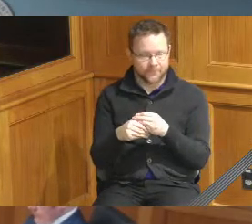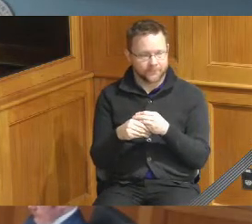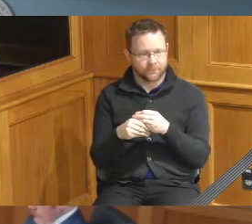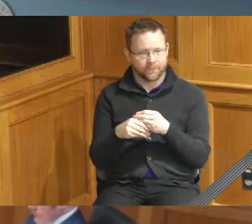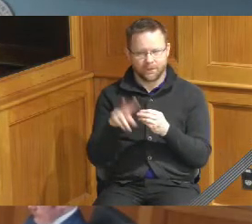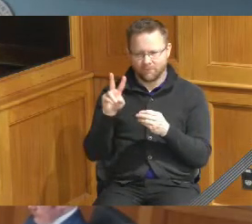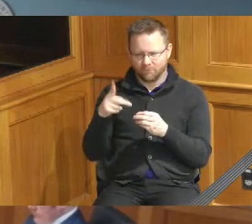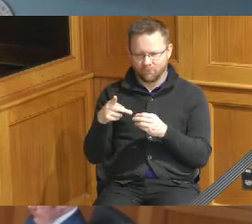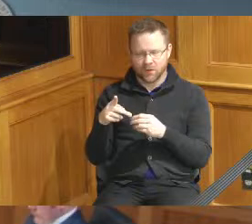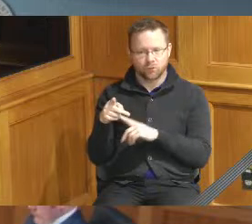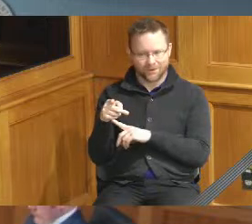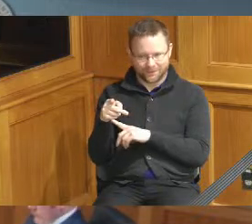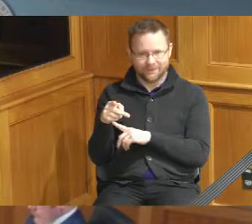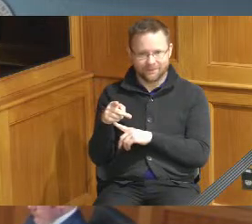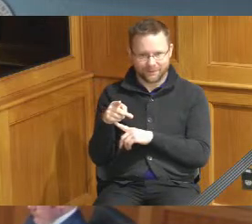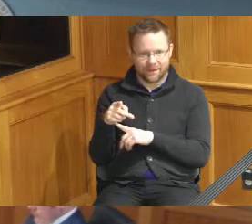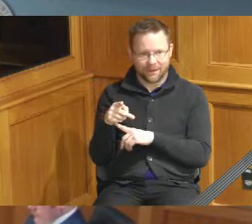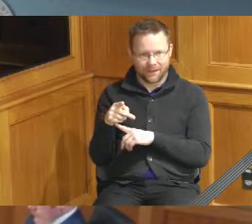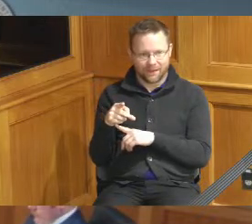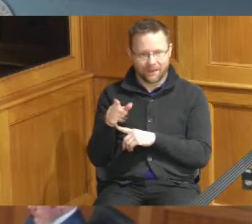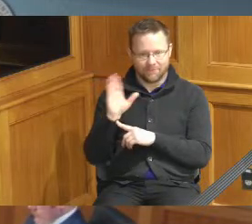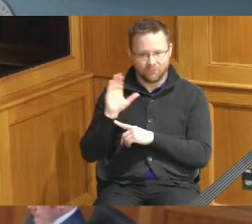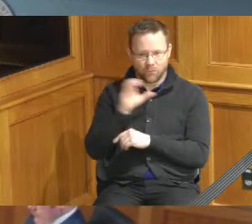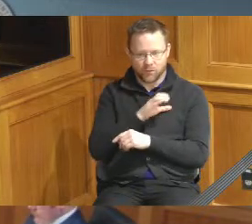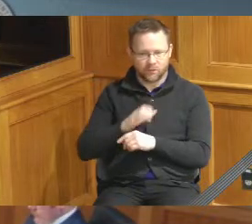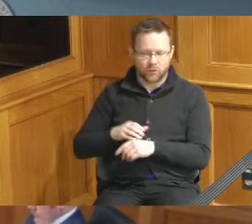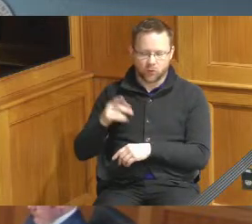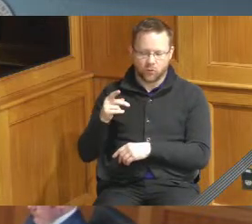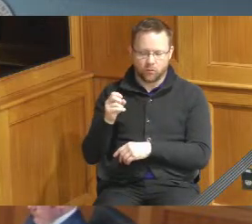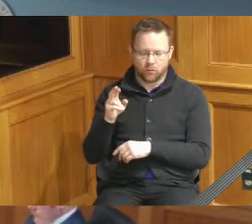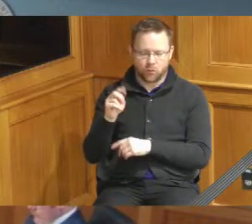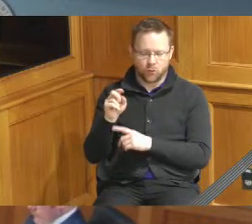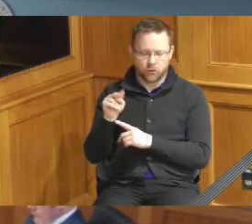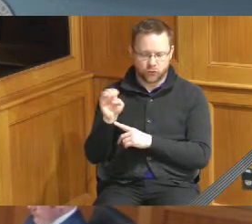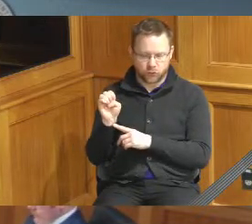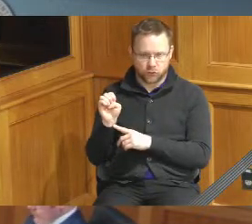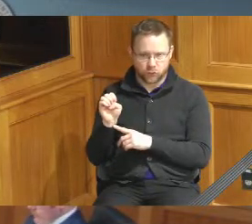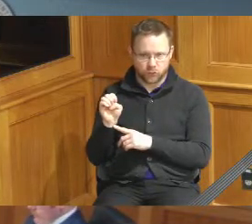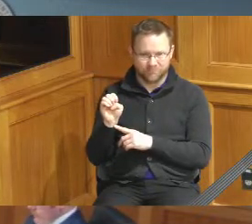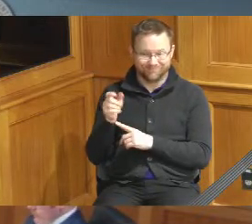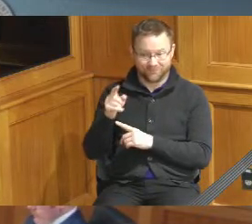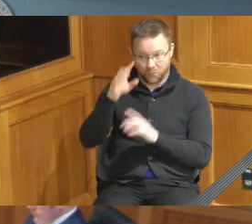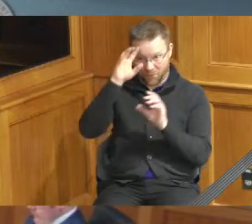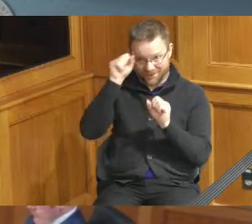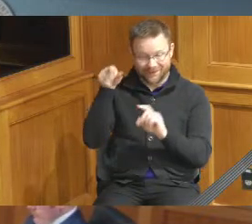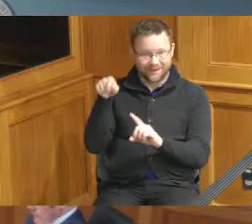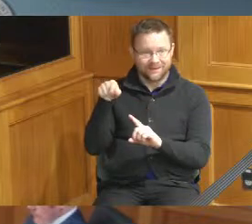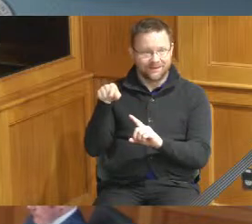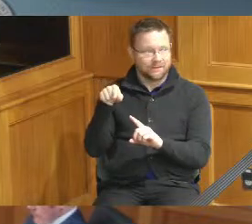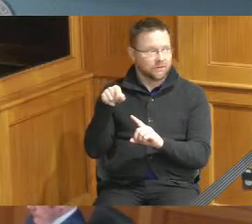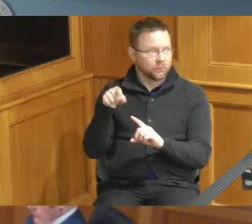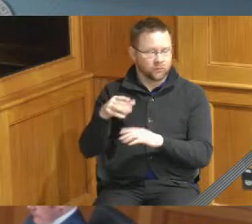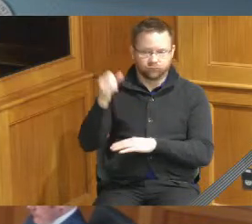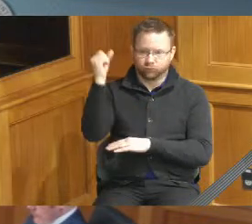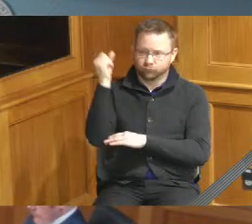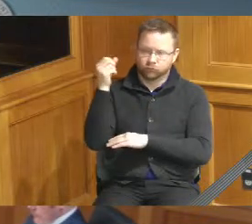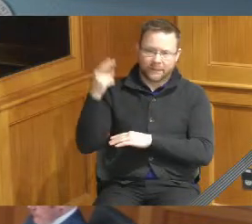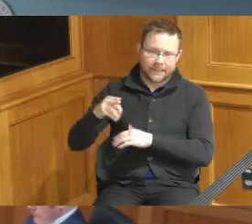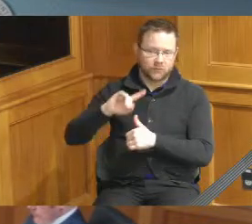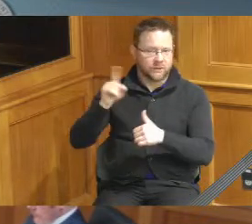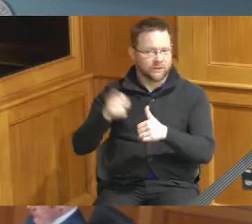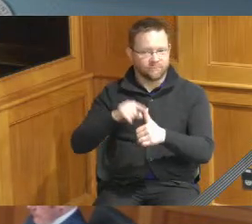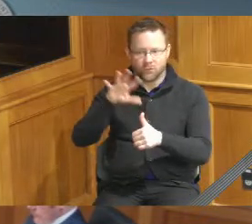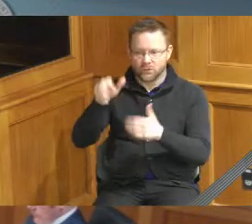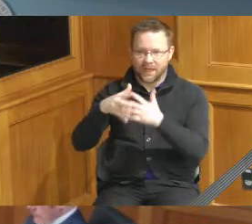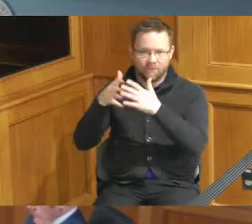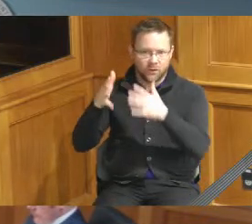Vice President Driehaus and former Commissioner Pertune, when you were presidents, making history as the first African-American